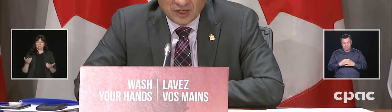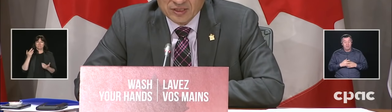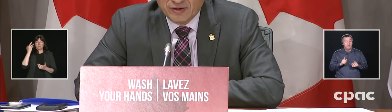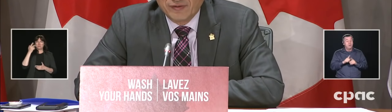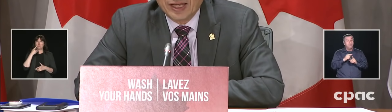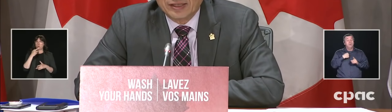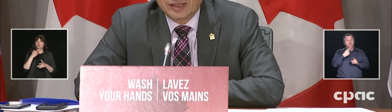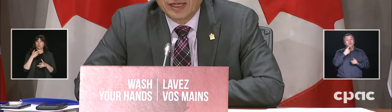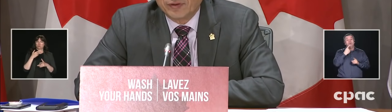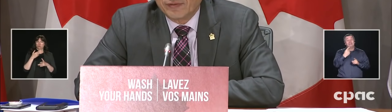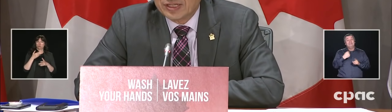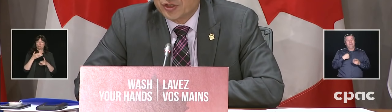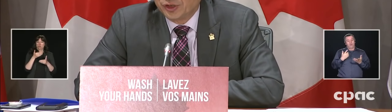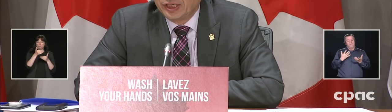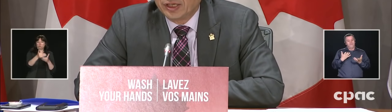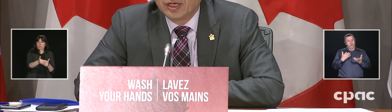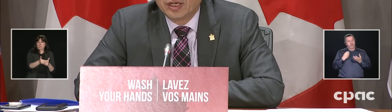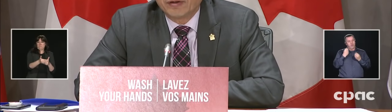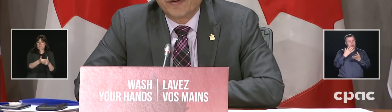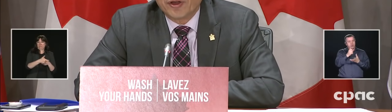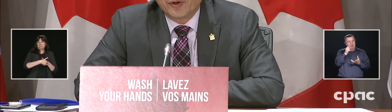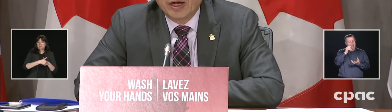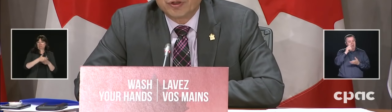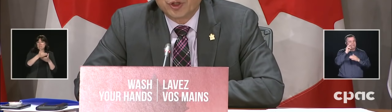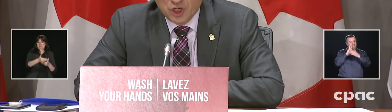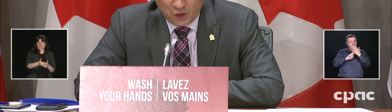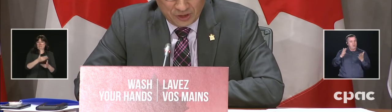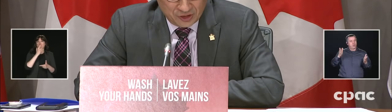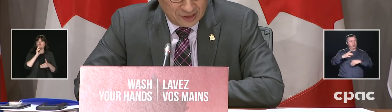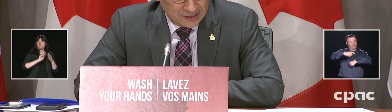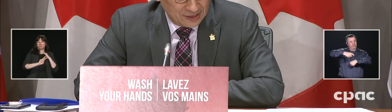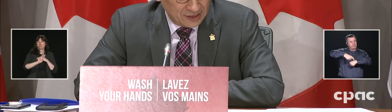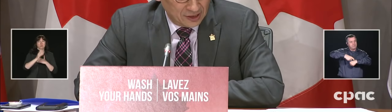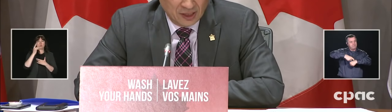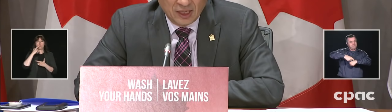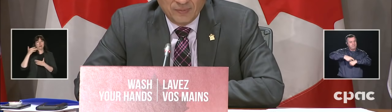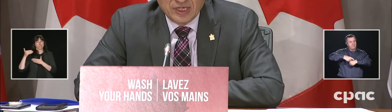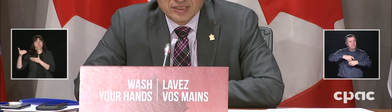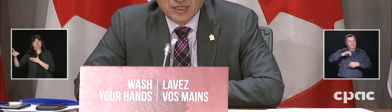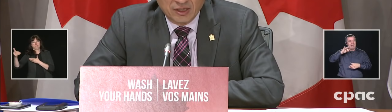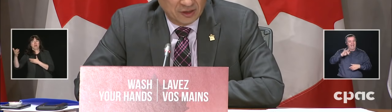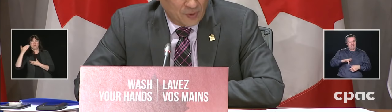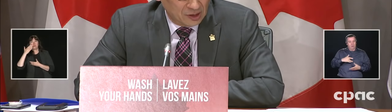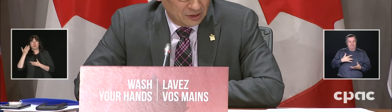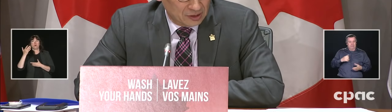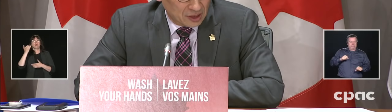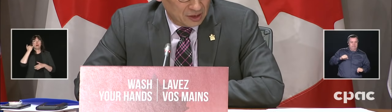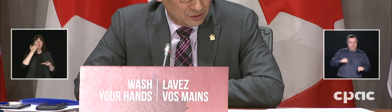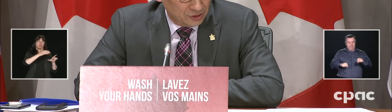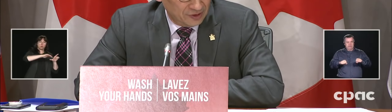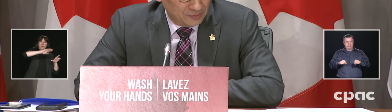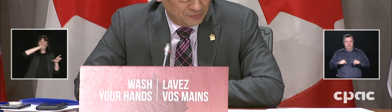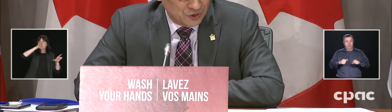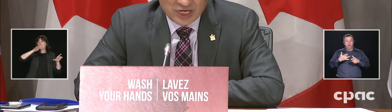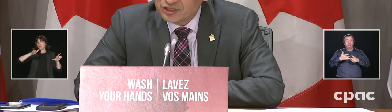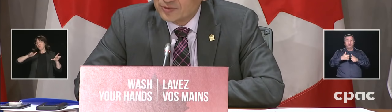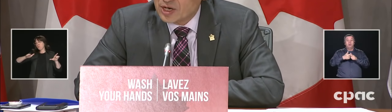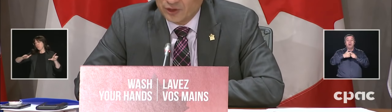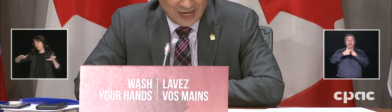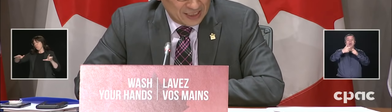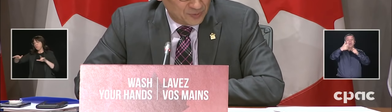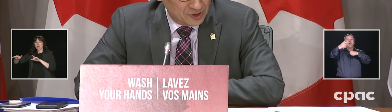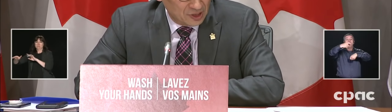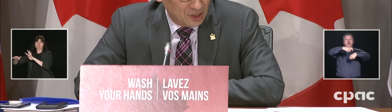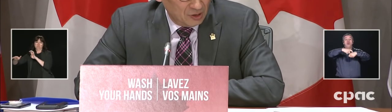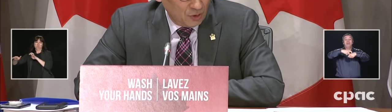is because of that level of uncertainty. The farther out you go, and as you can see here, based on the model, sort of the projections